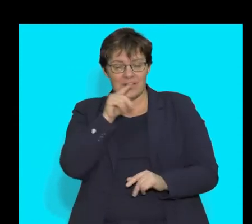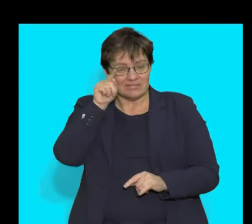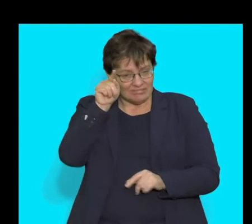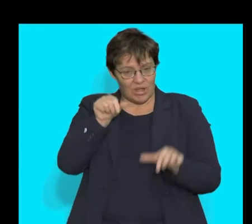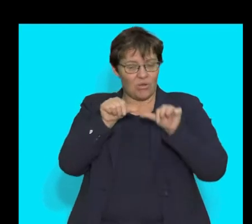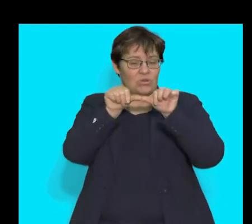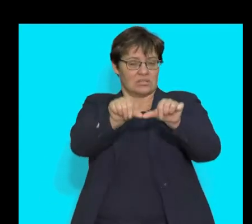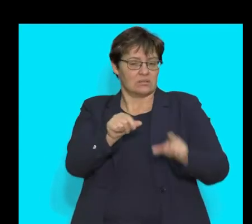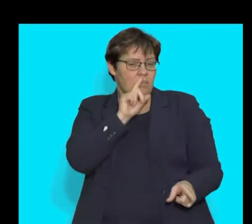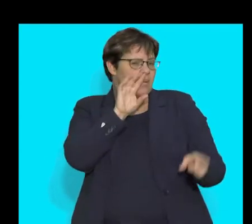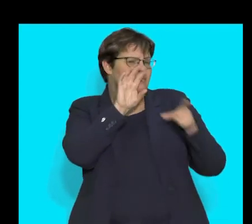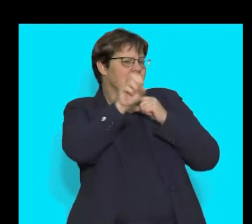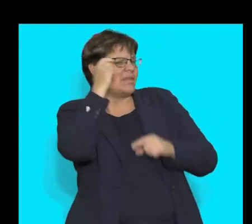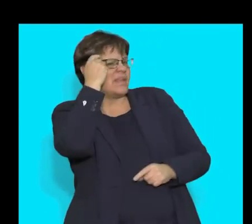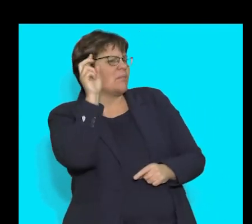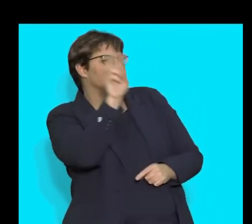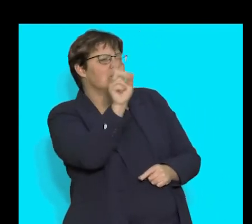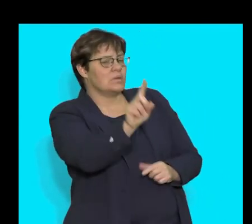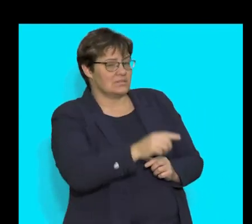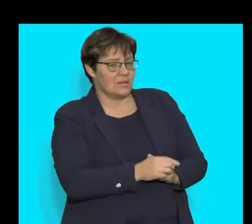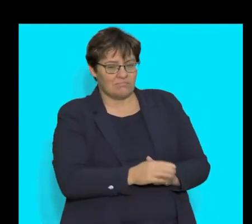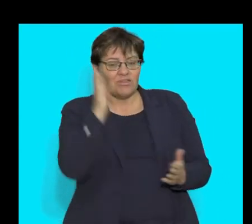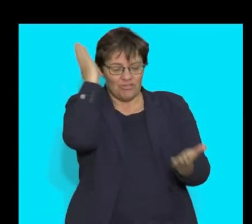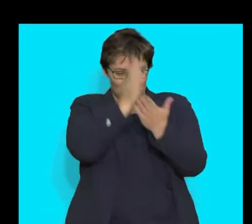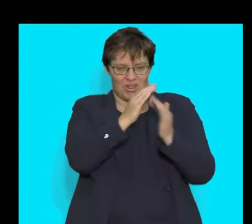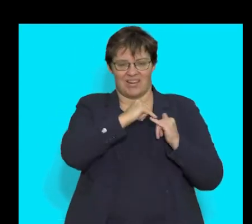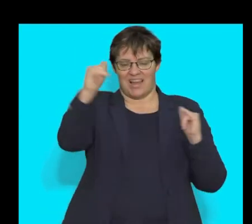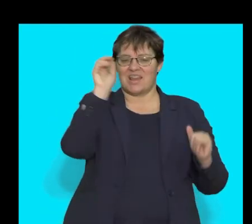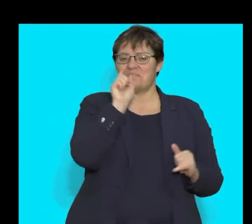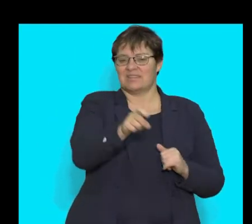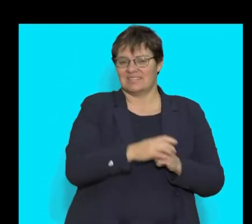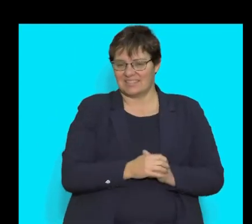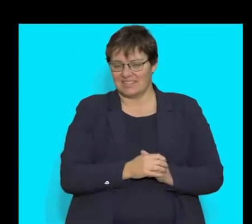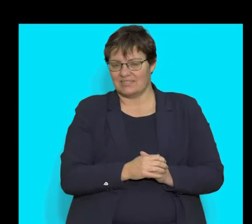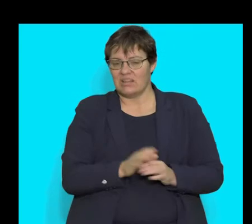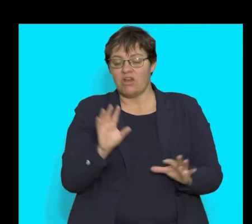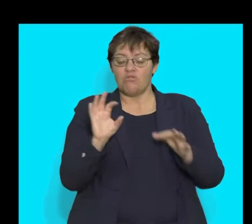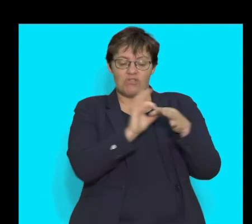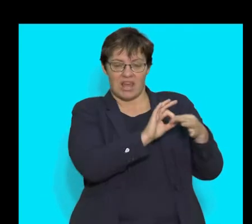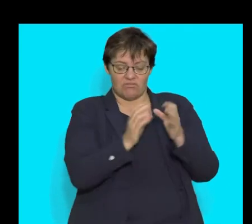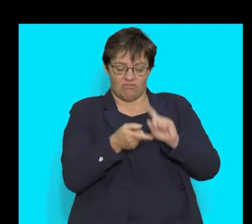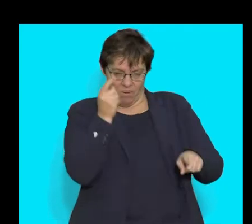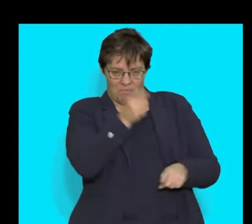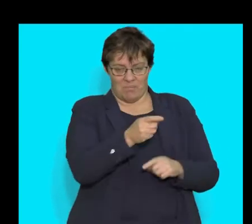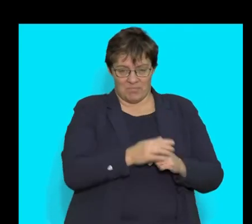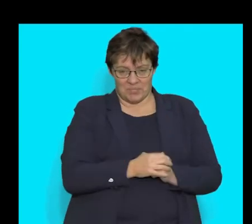constant. What do you predict if you do that? Well, it would be a straight line. And so we can see the relationship from the